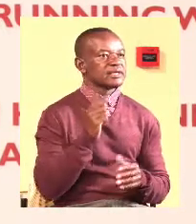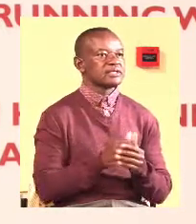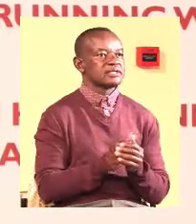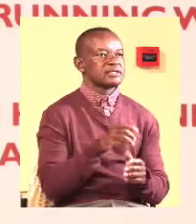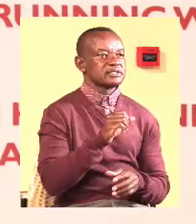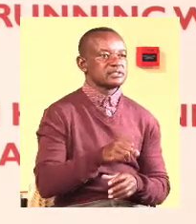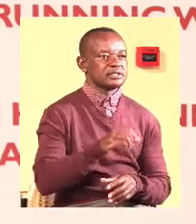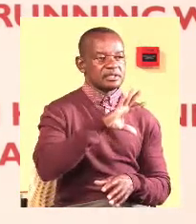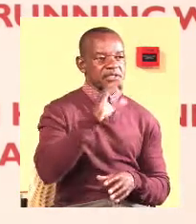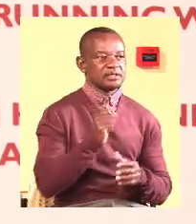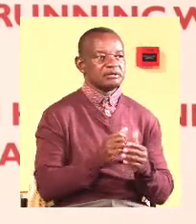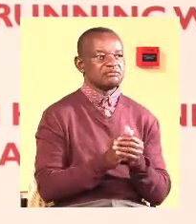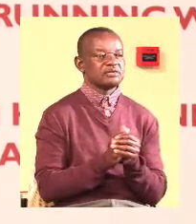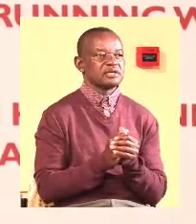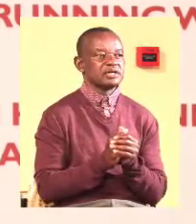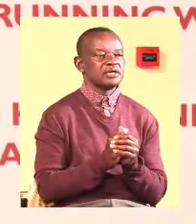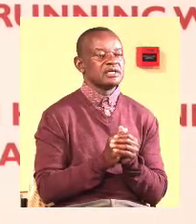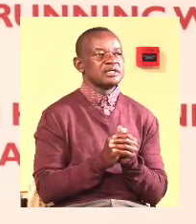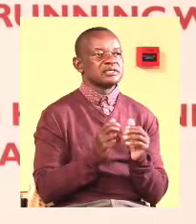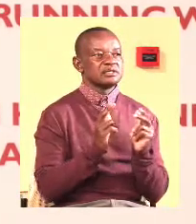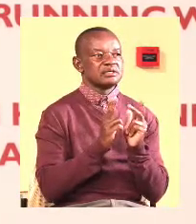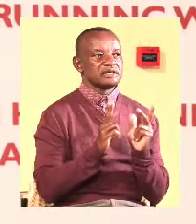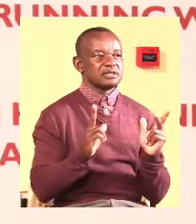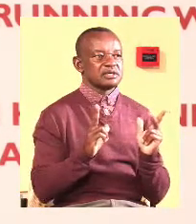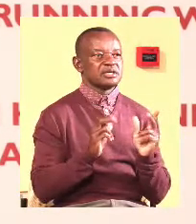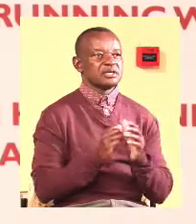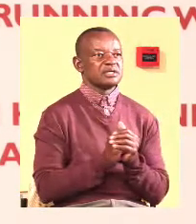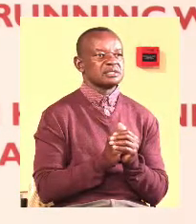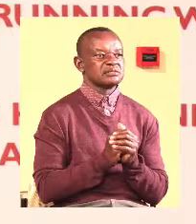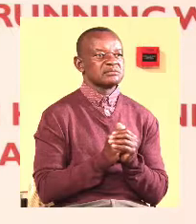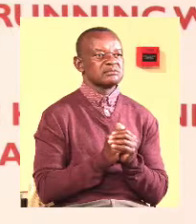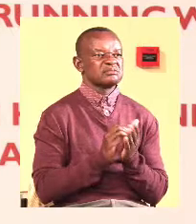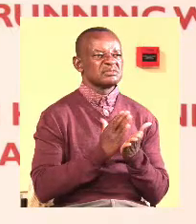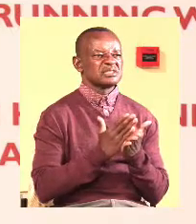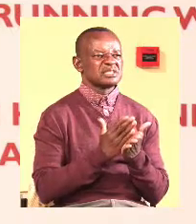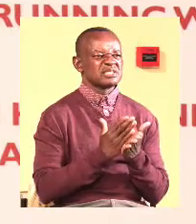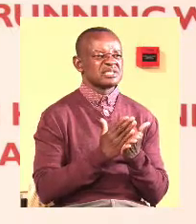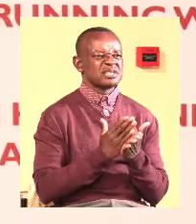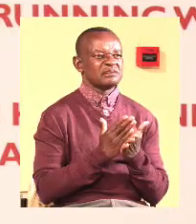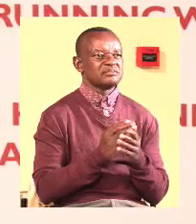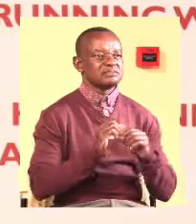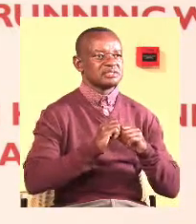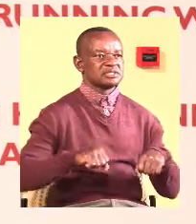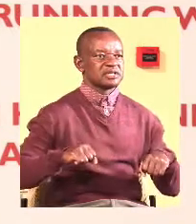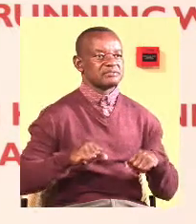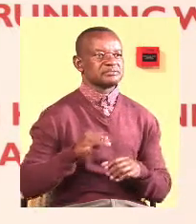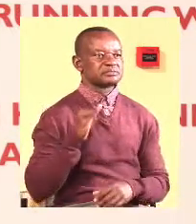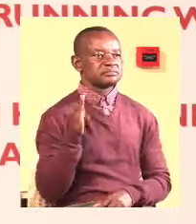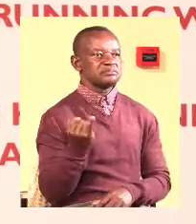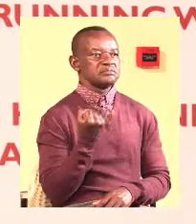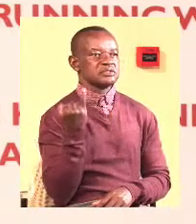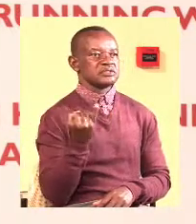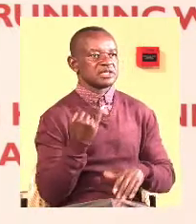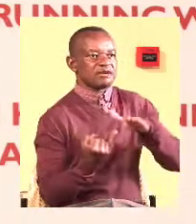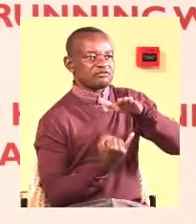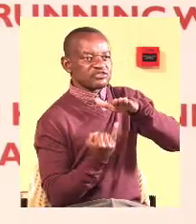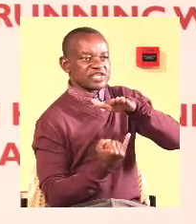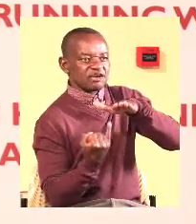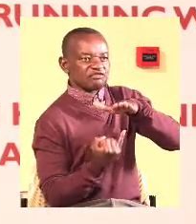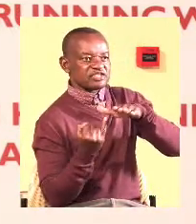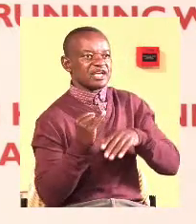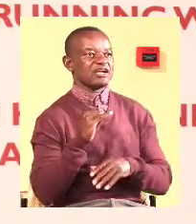self-isolation because people are also not really adhering to that one. So maybe there would also be a time for us to come there.